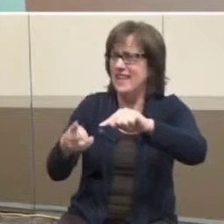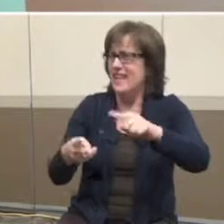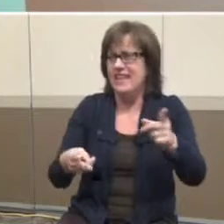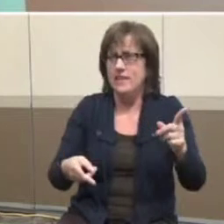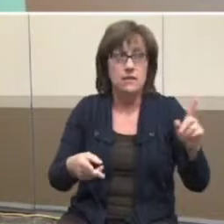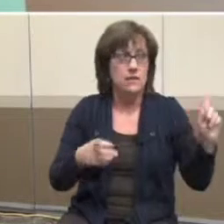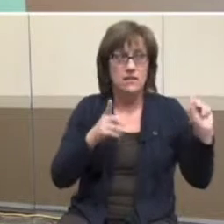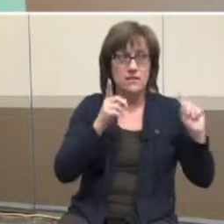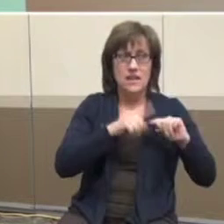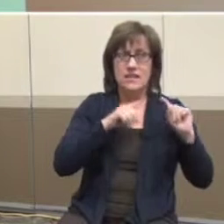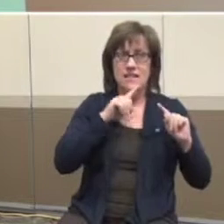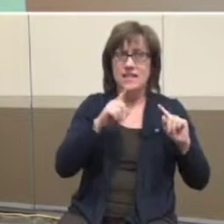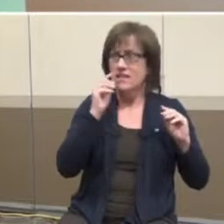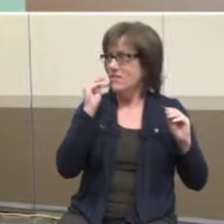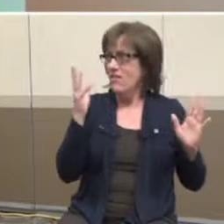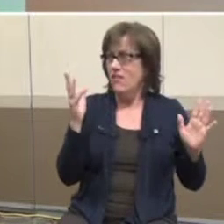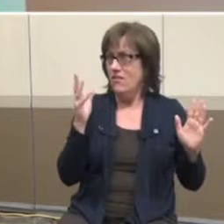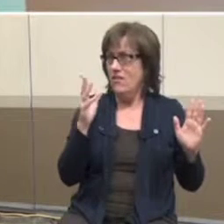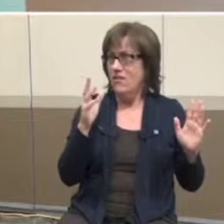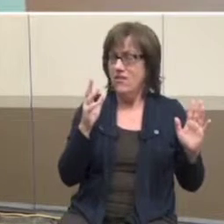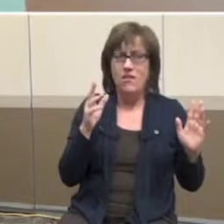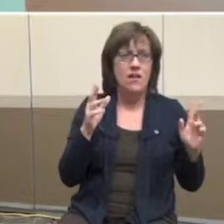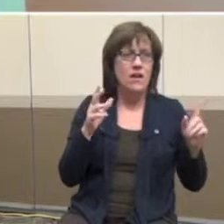Can't see him at all?